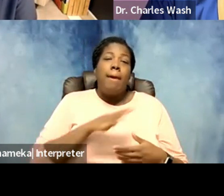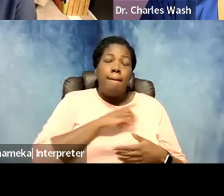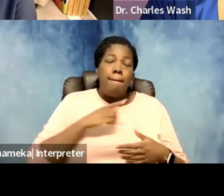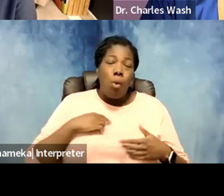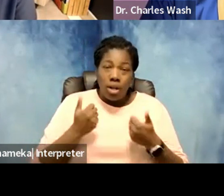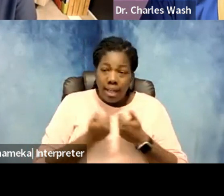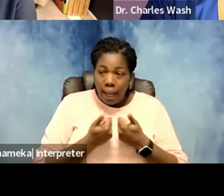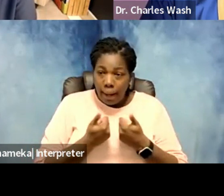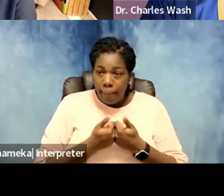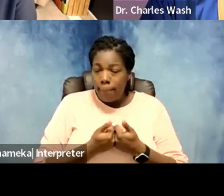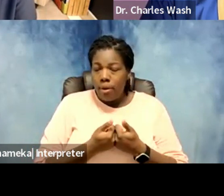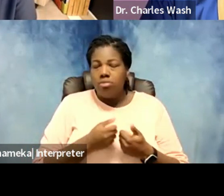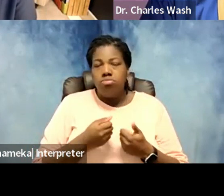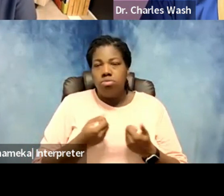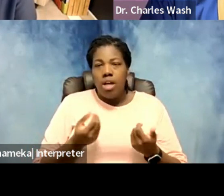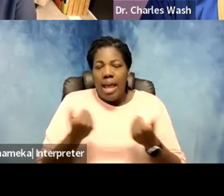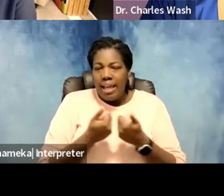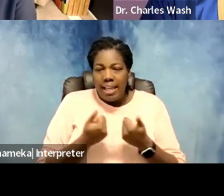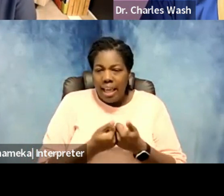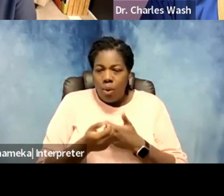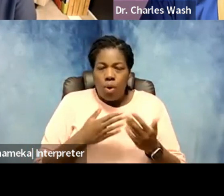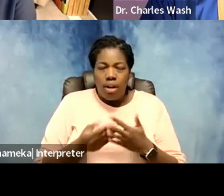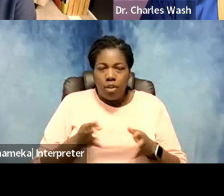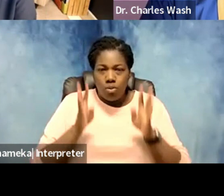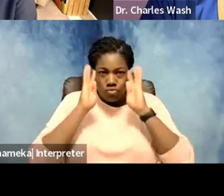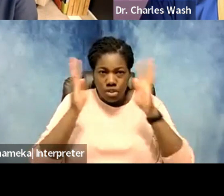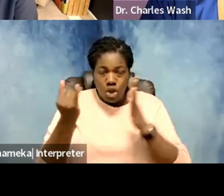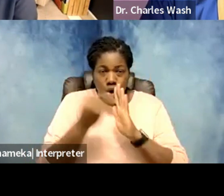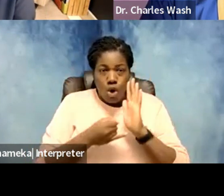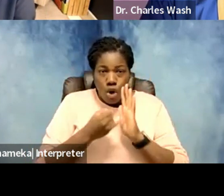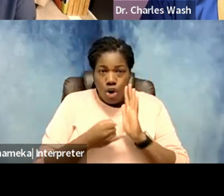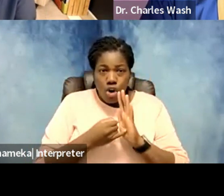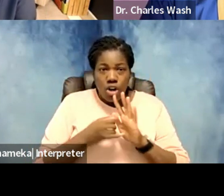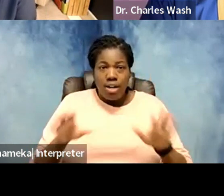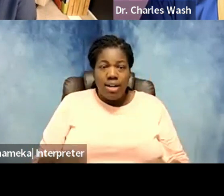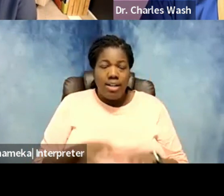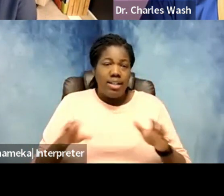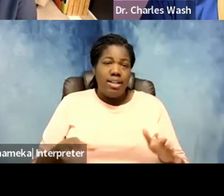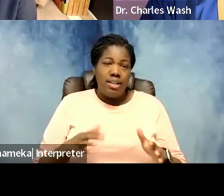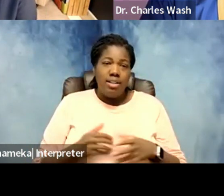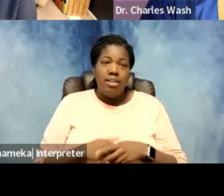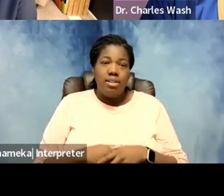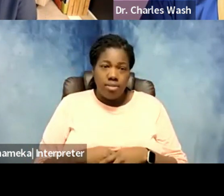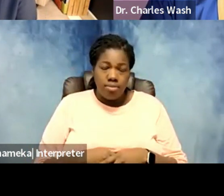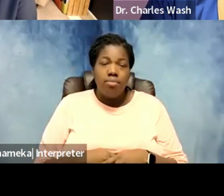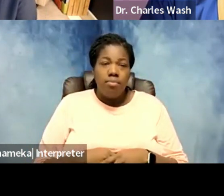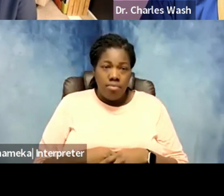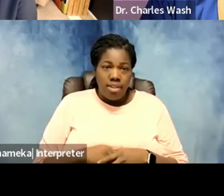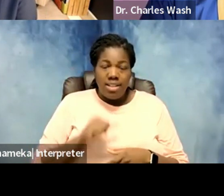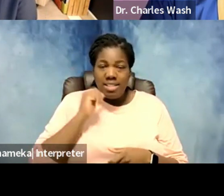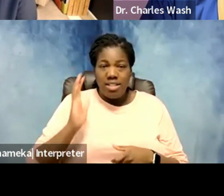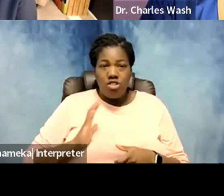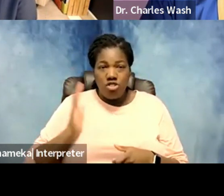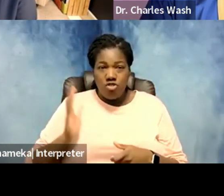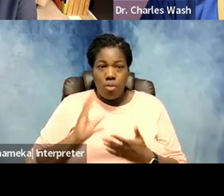game, or whatever it is that you may create, an art activity as an informal learning